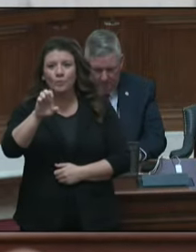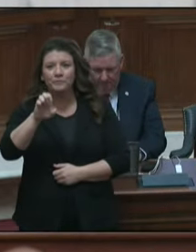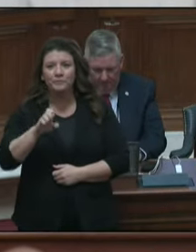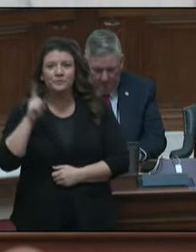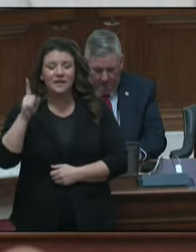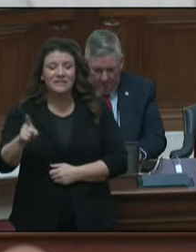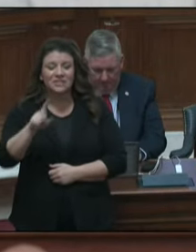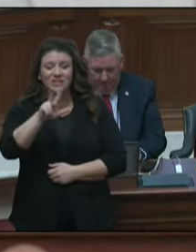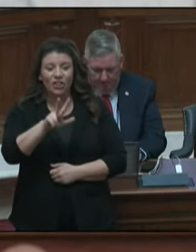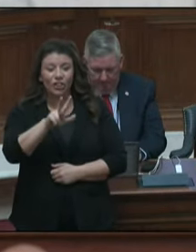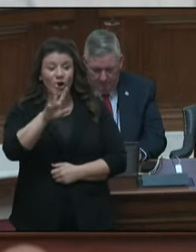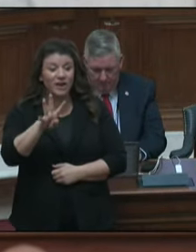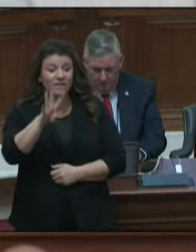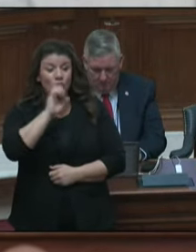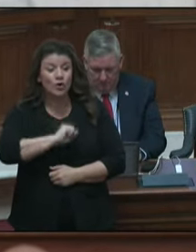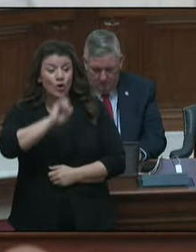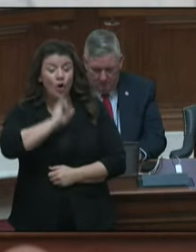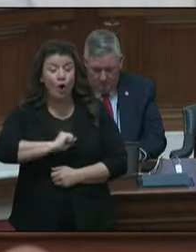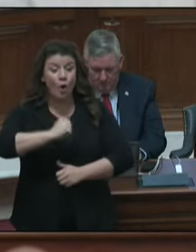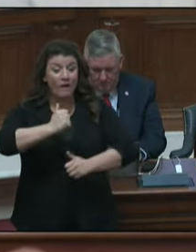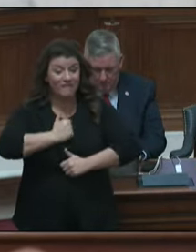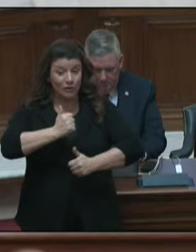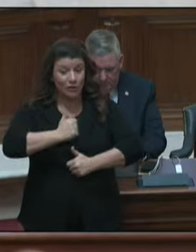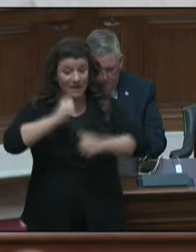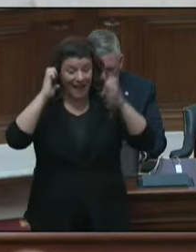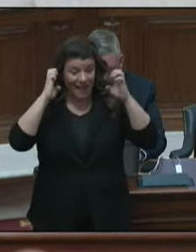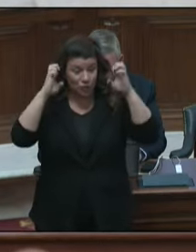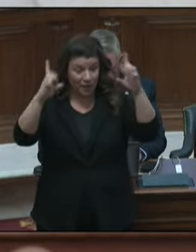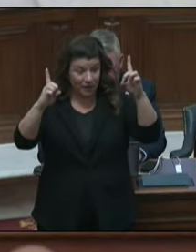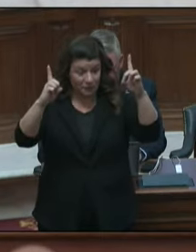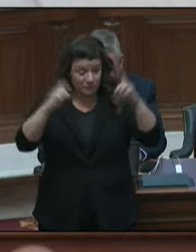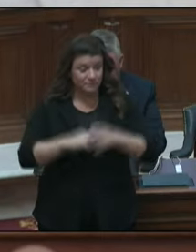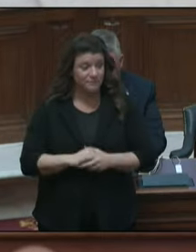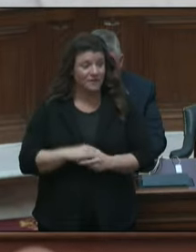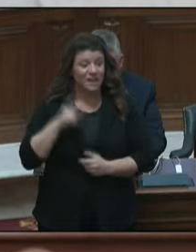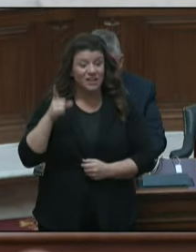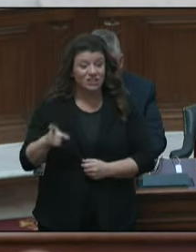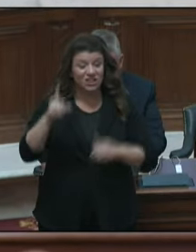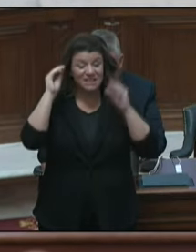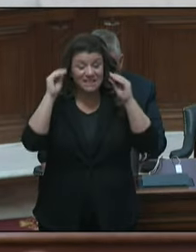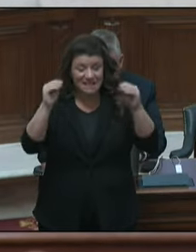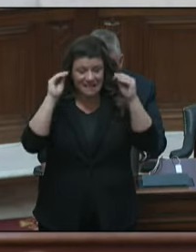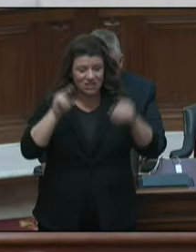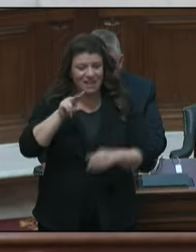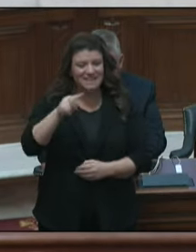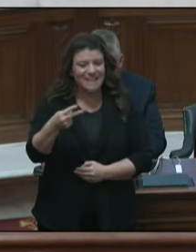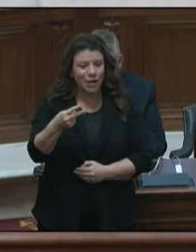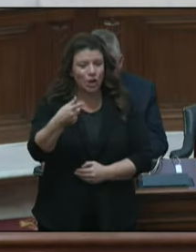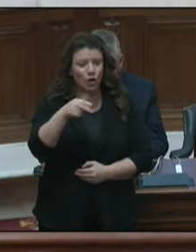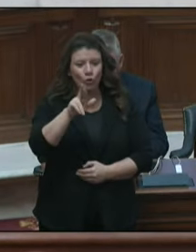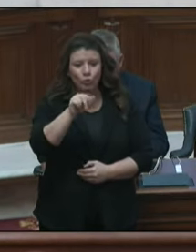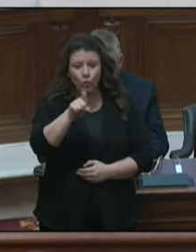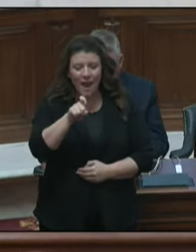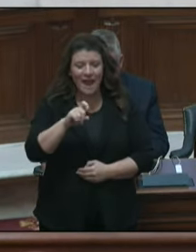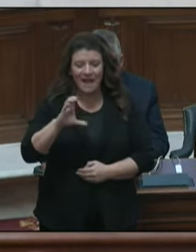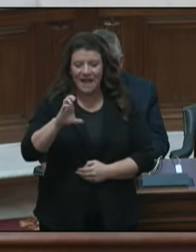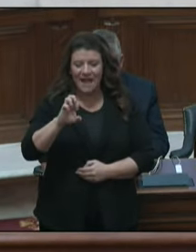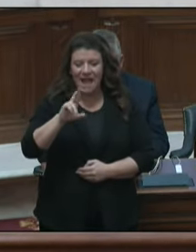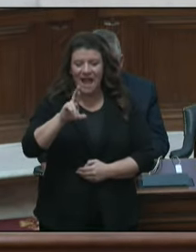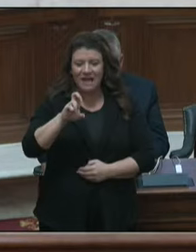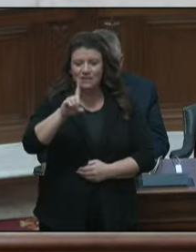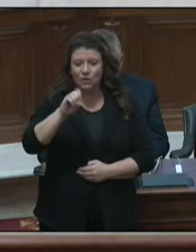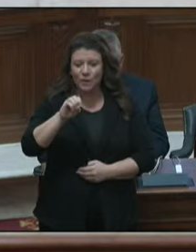She's a 34-year veteran educator, and she's teaching the second grade at Sarita